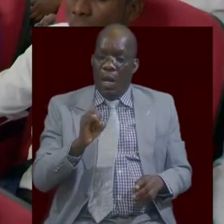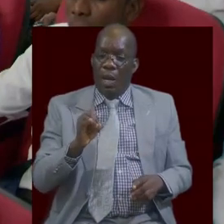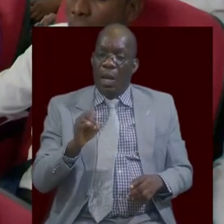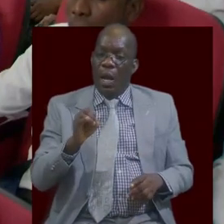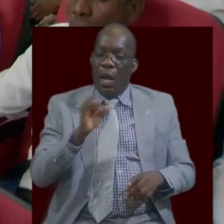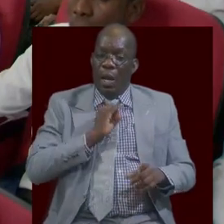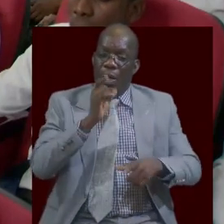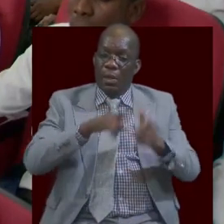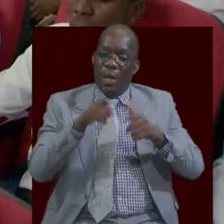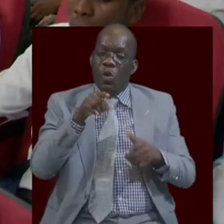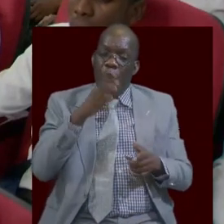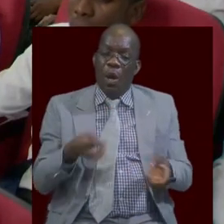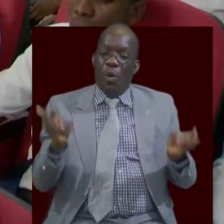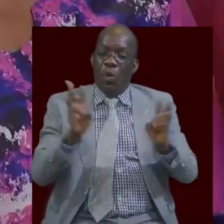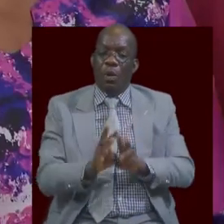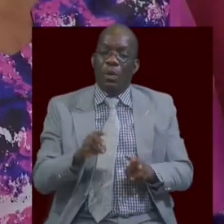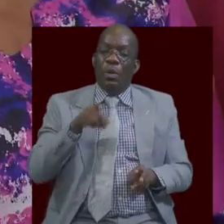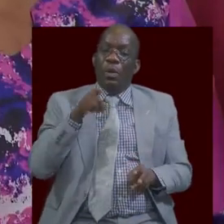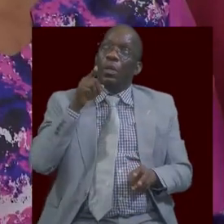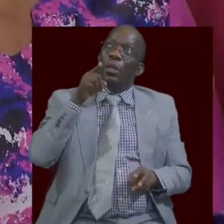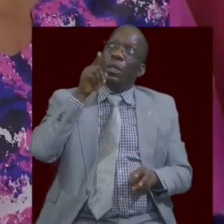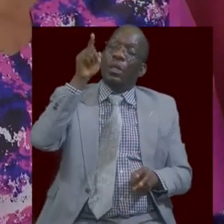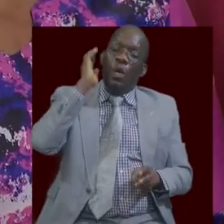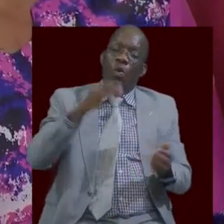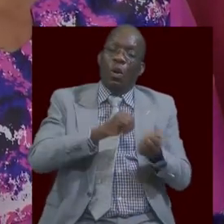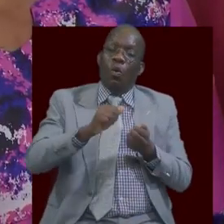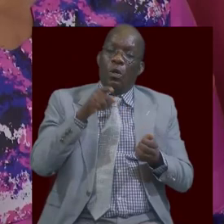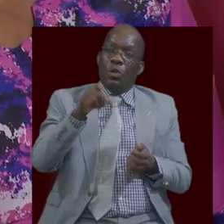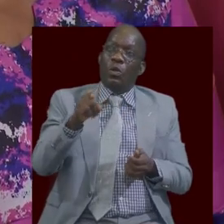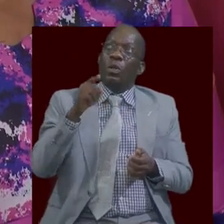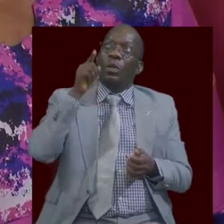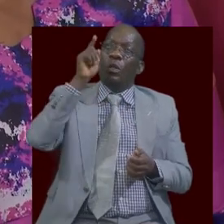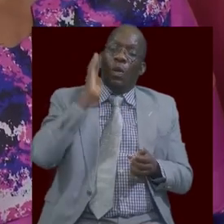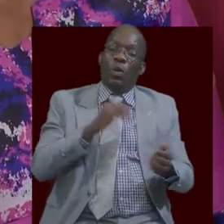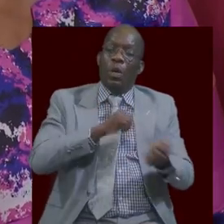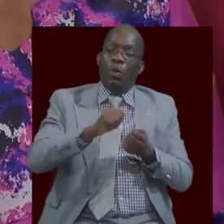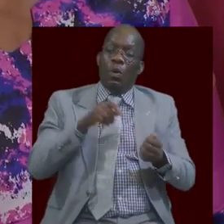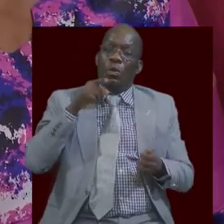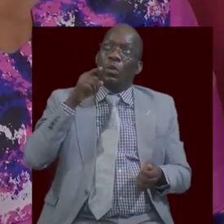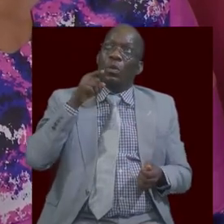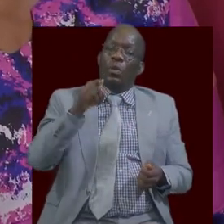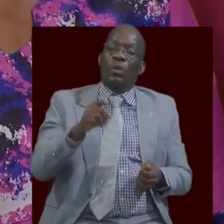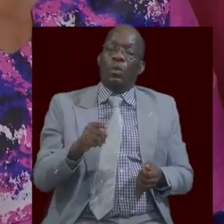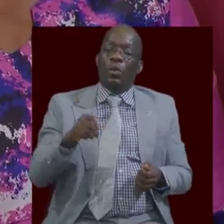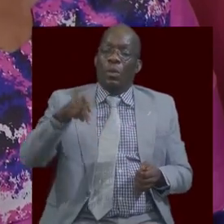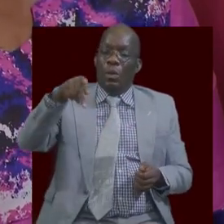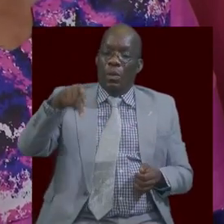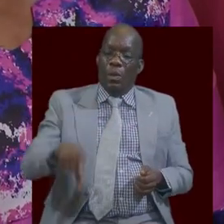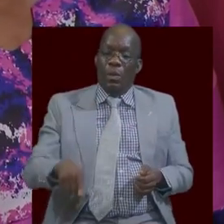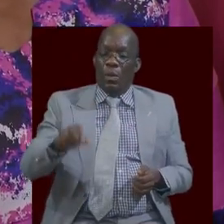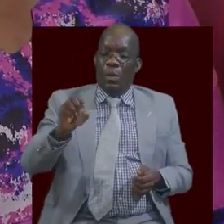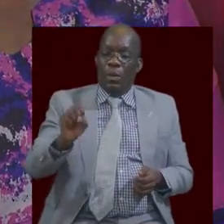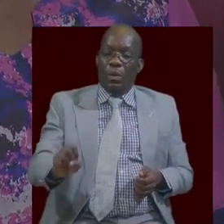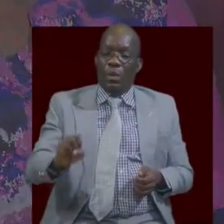he'll wash you. He will wash you. He will wash you. Look at Psalm 51. I'm reading from